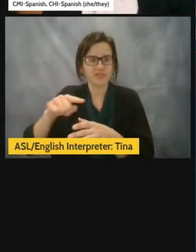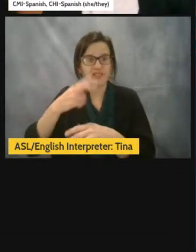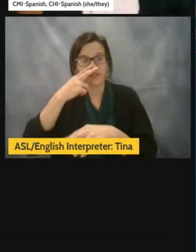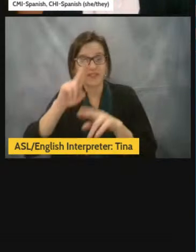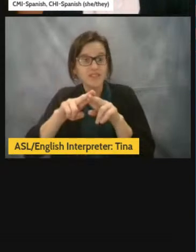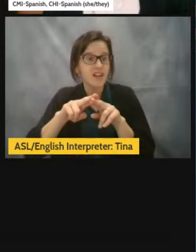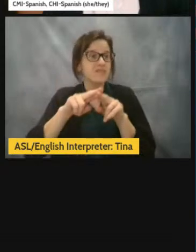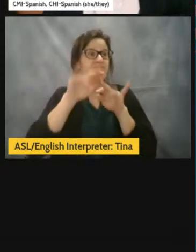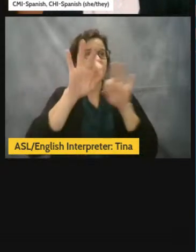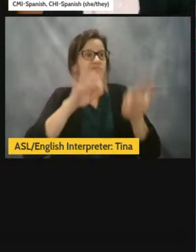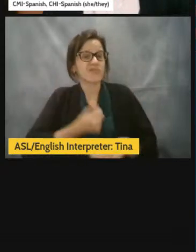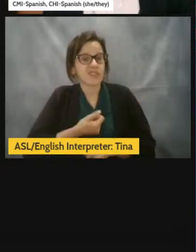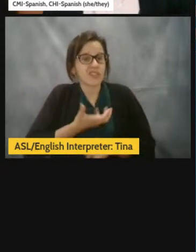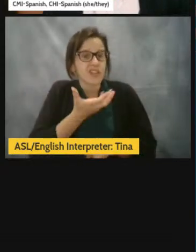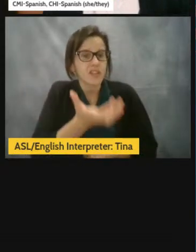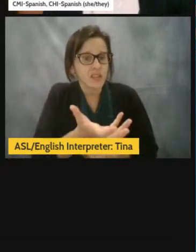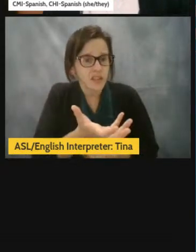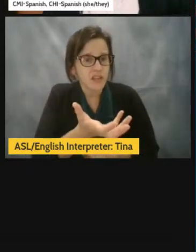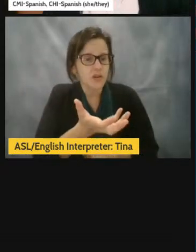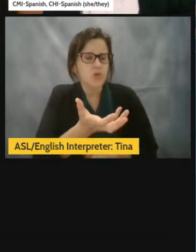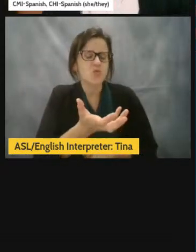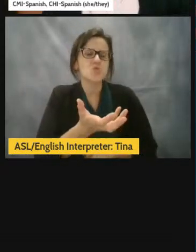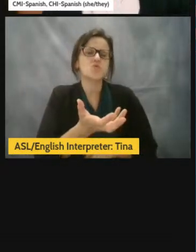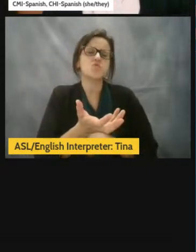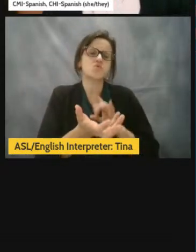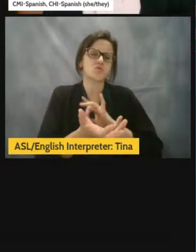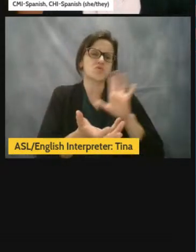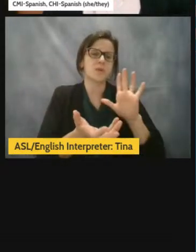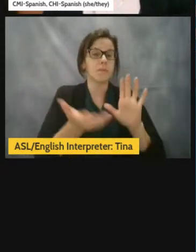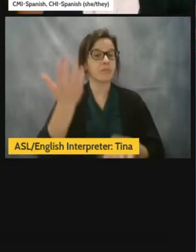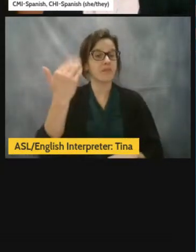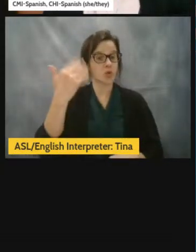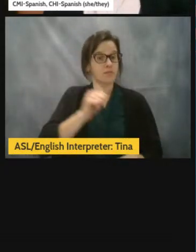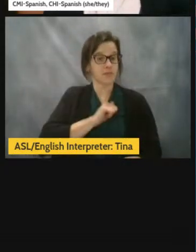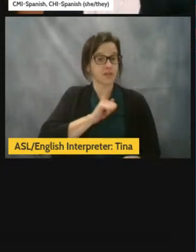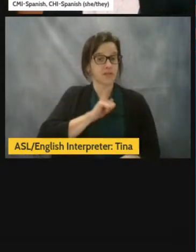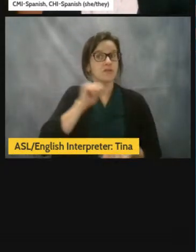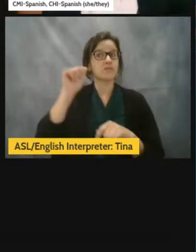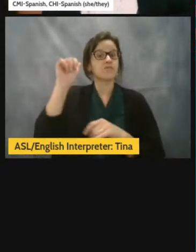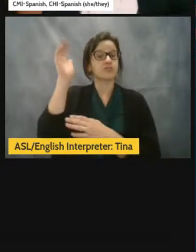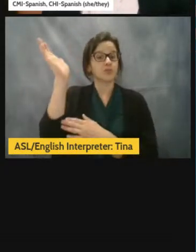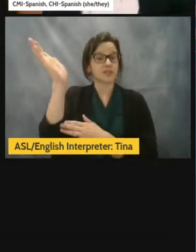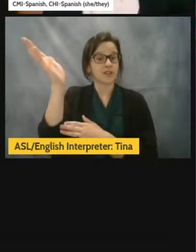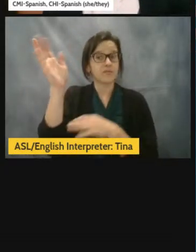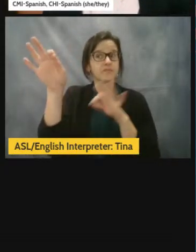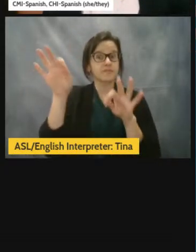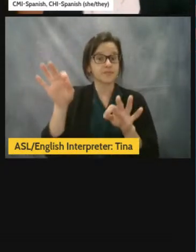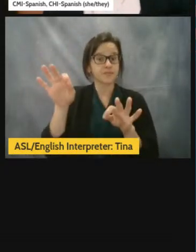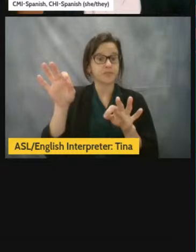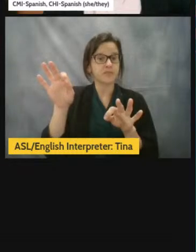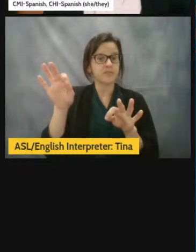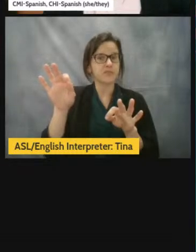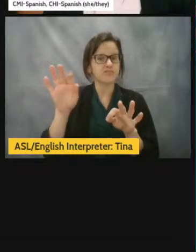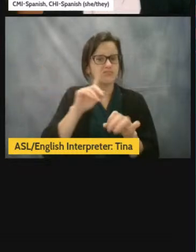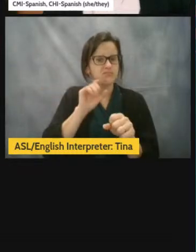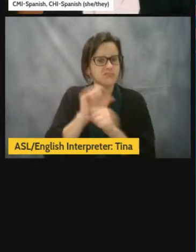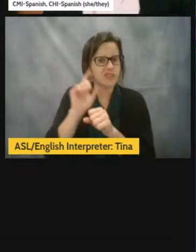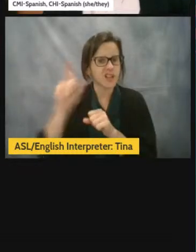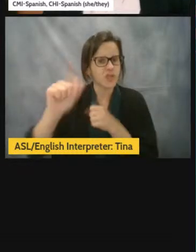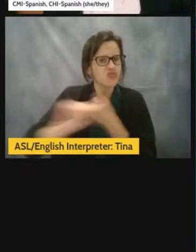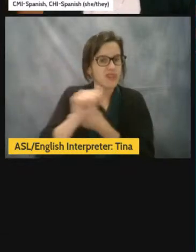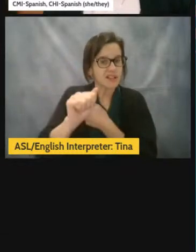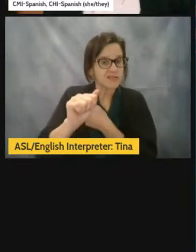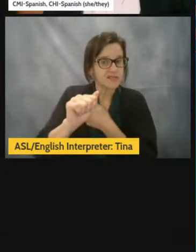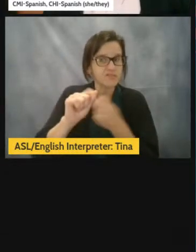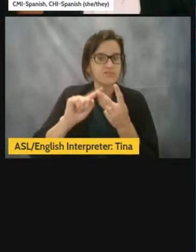you, in the past when I've presented about this, I've gotten threats. I've gotten really, really inappropriate questions, things like that. I'm not trying to